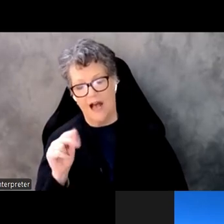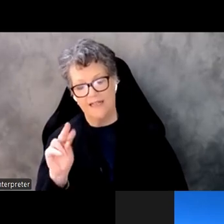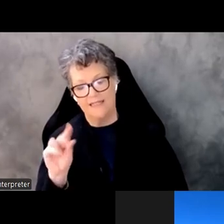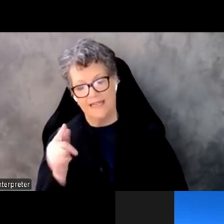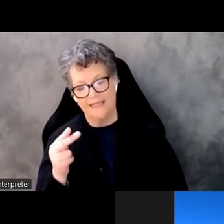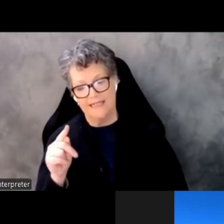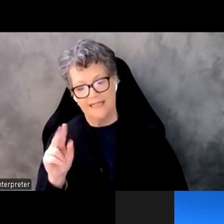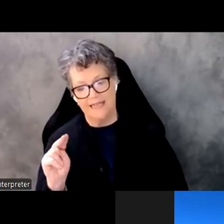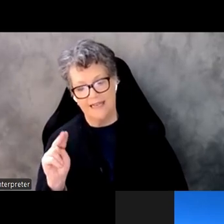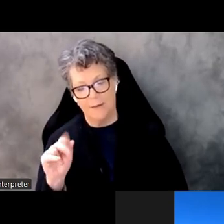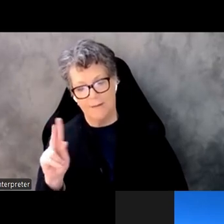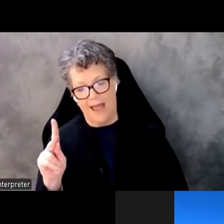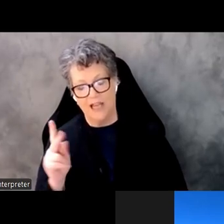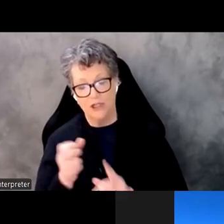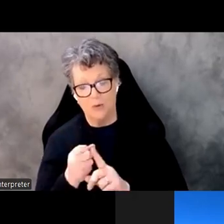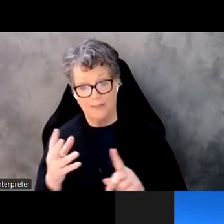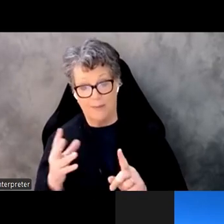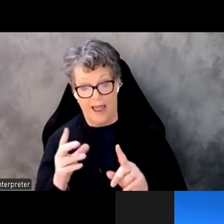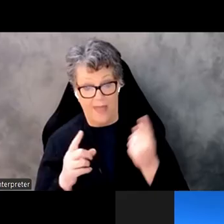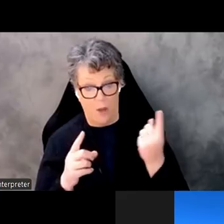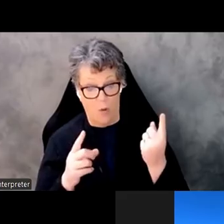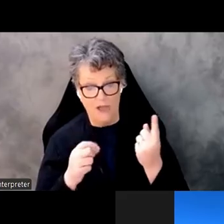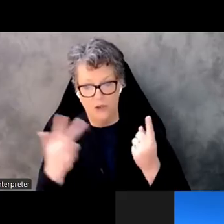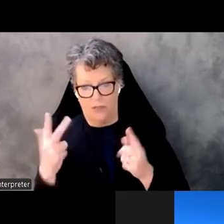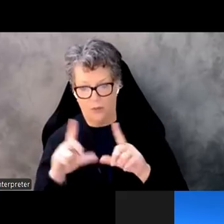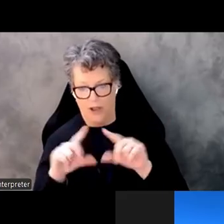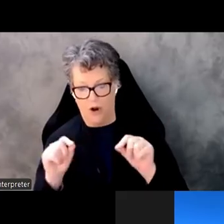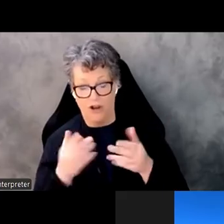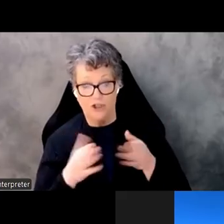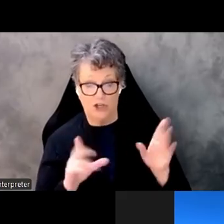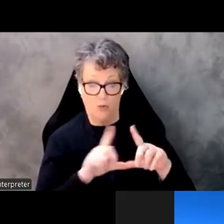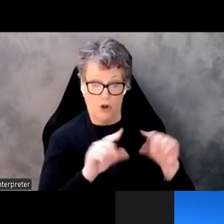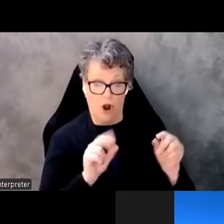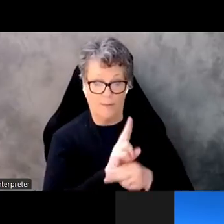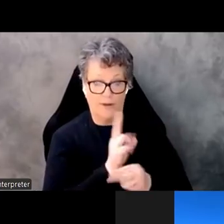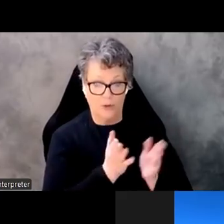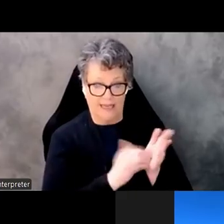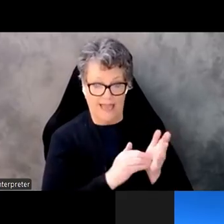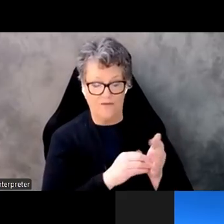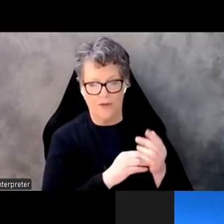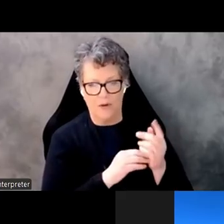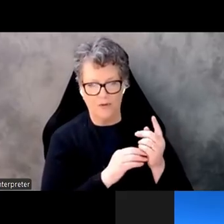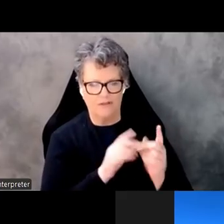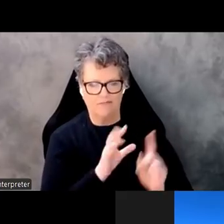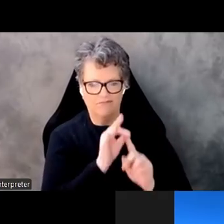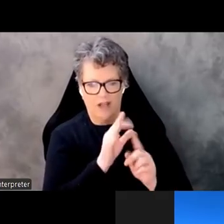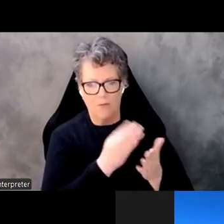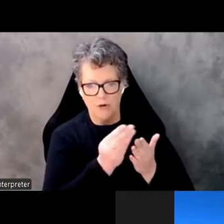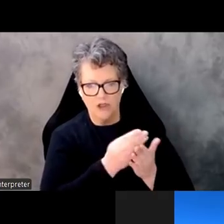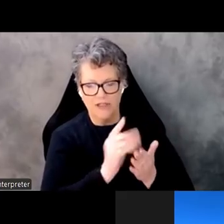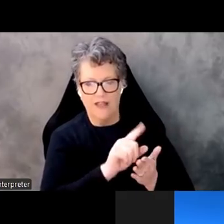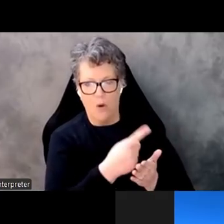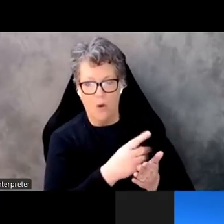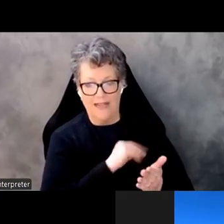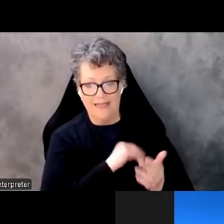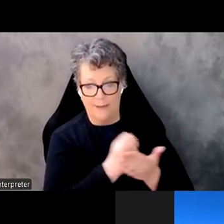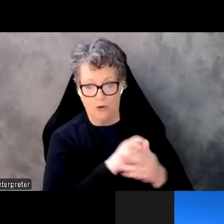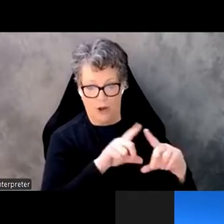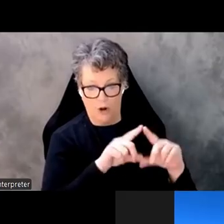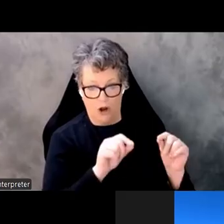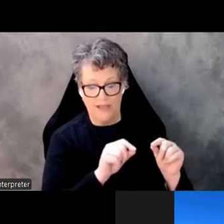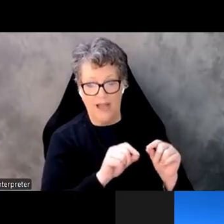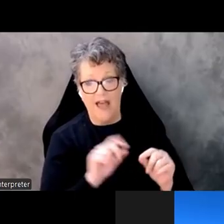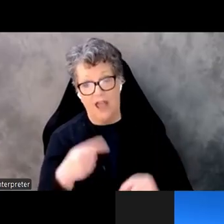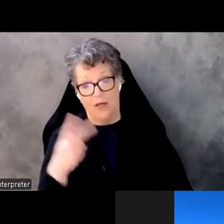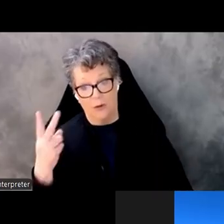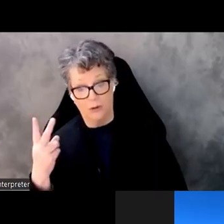expand that credit card to 3 cards. There's a general card that would then be used again for those one-off purchases that only accept credit cards, and the